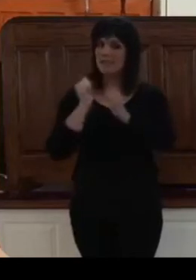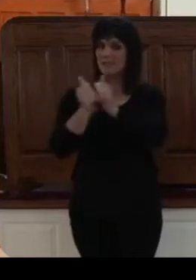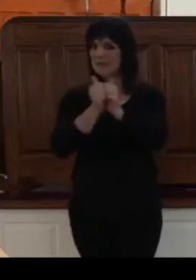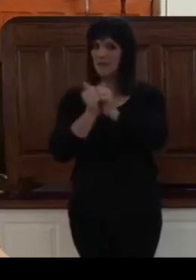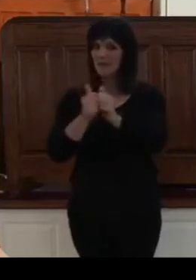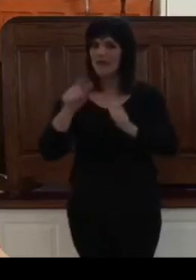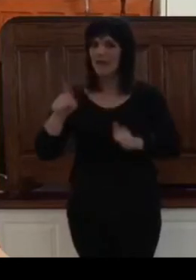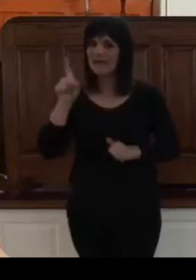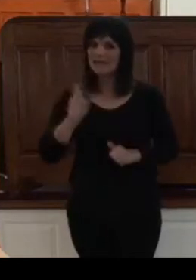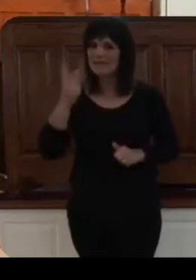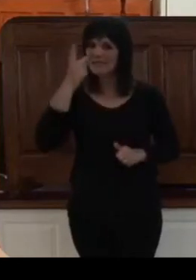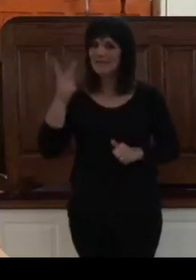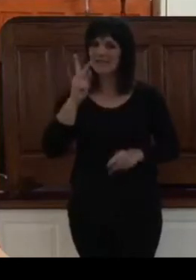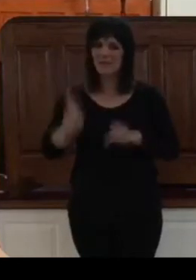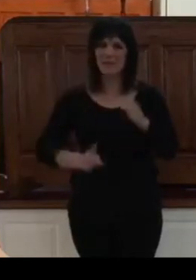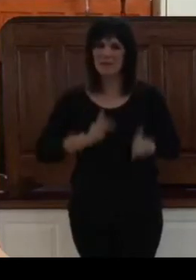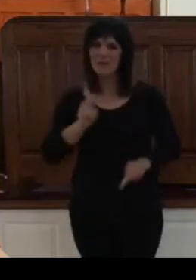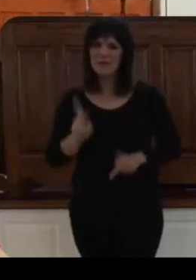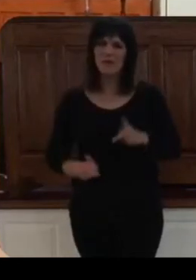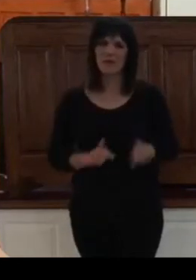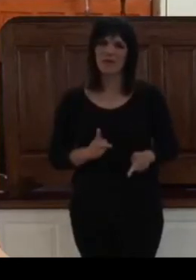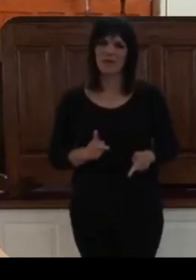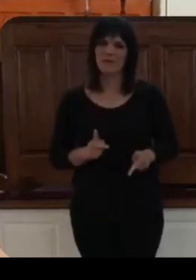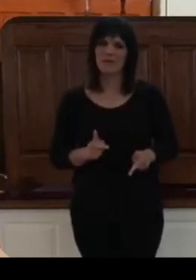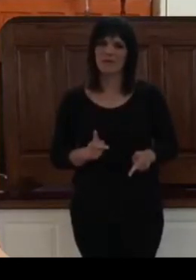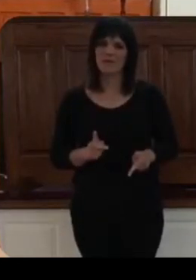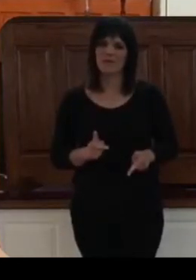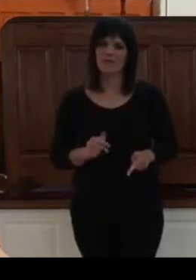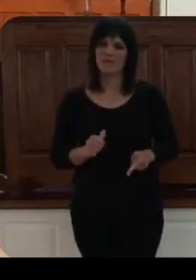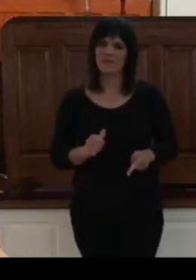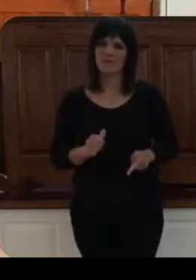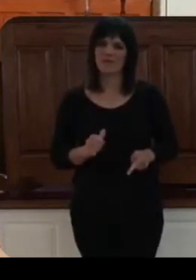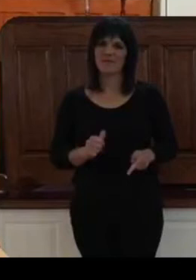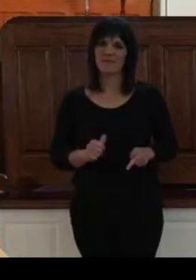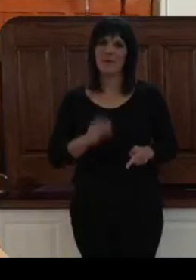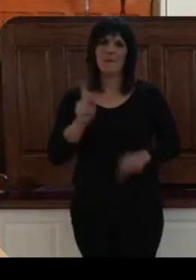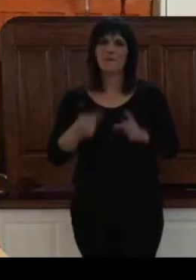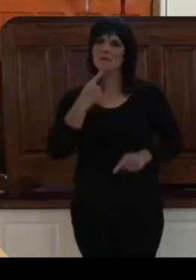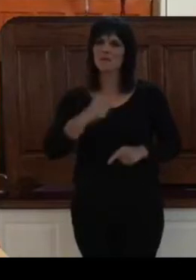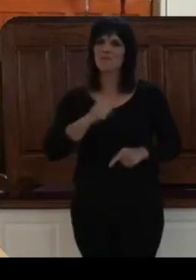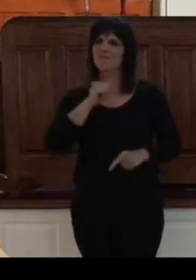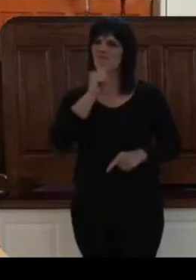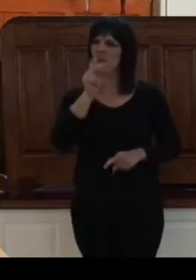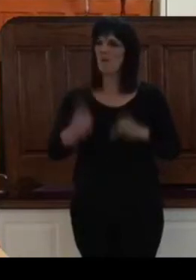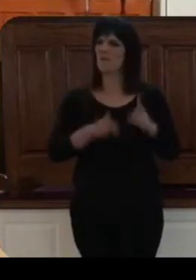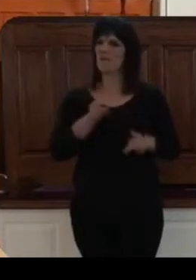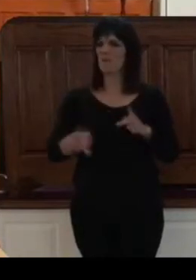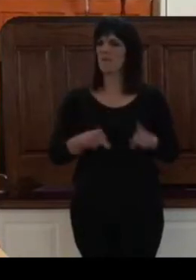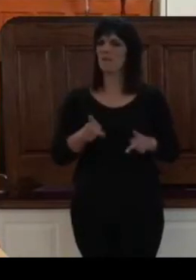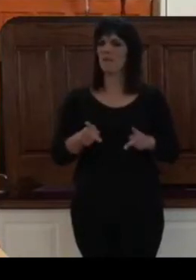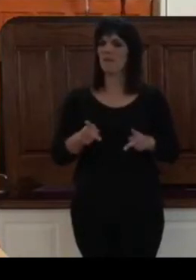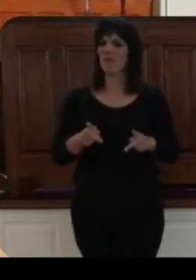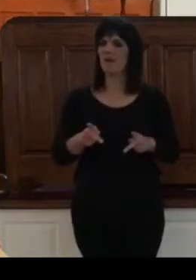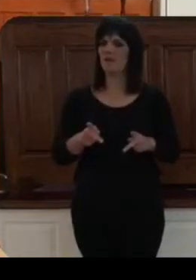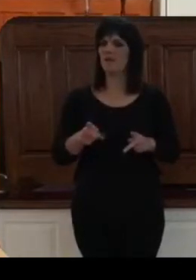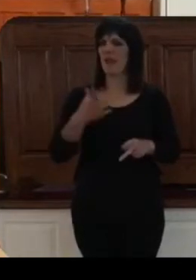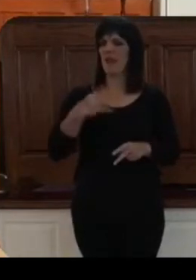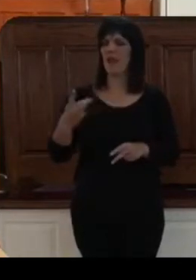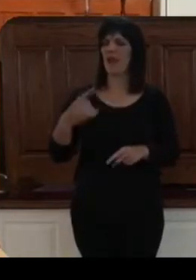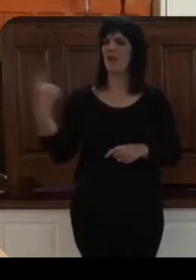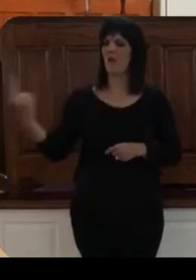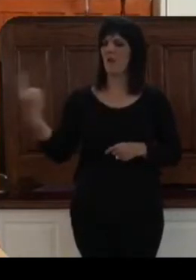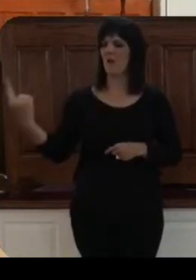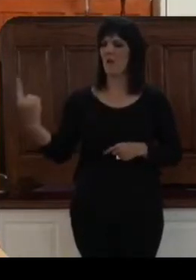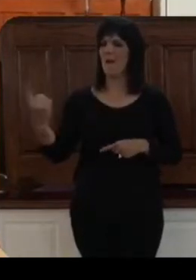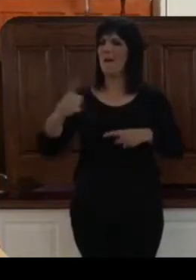I have even had one person tell me, you know, I used to think I wasn't a people person. I used to think I liked being alone, but I realize